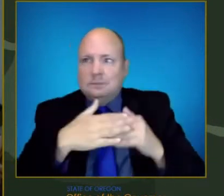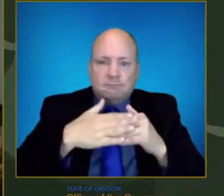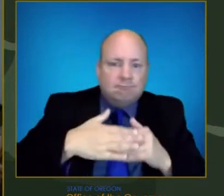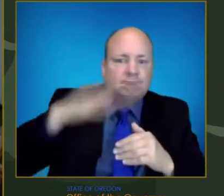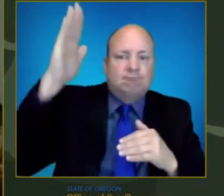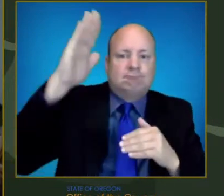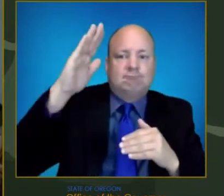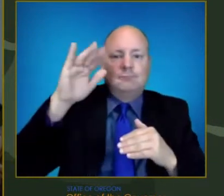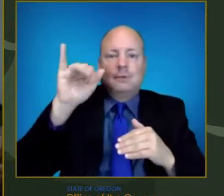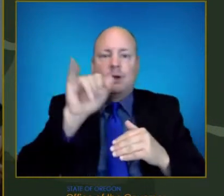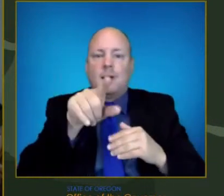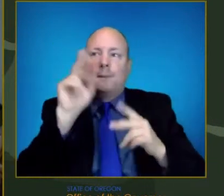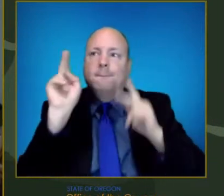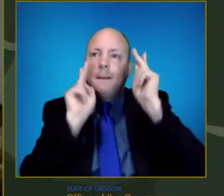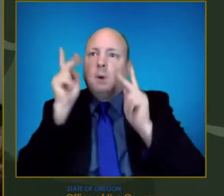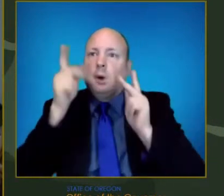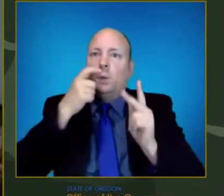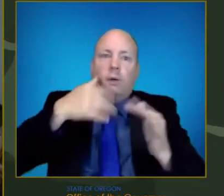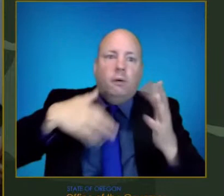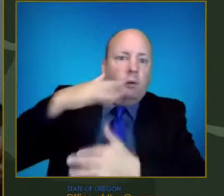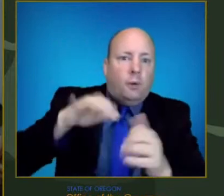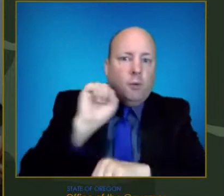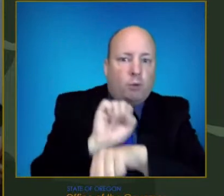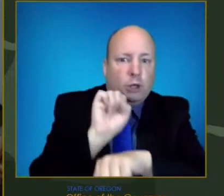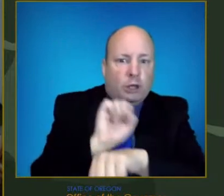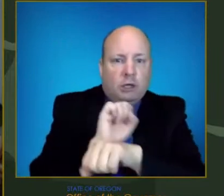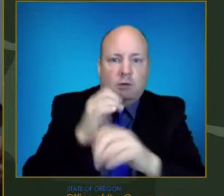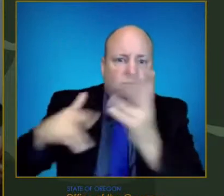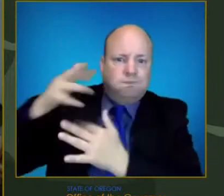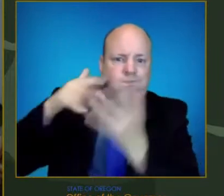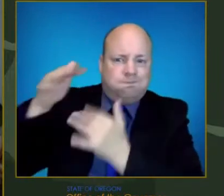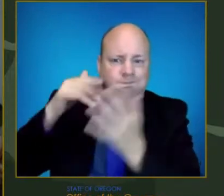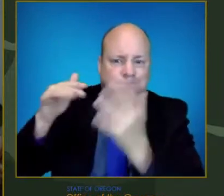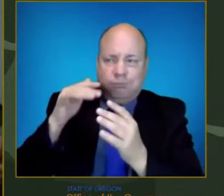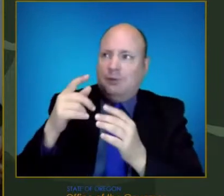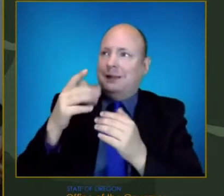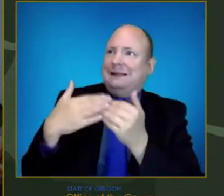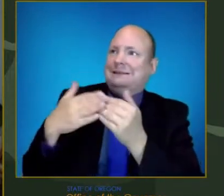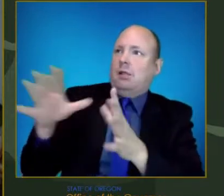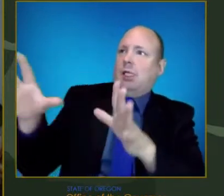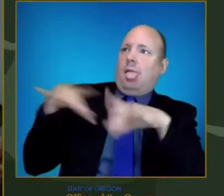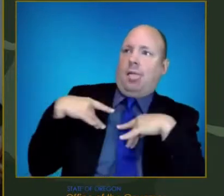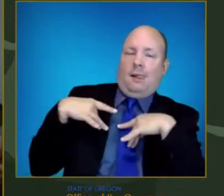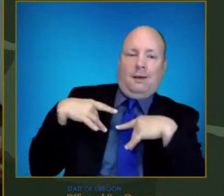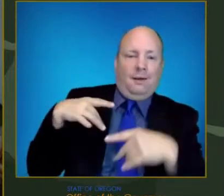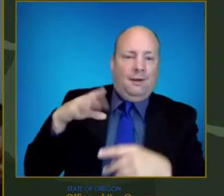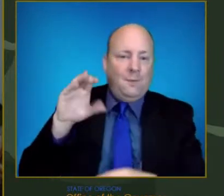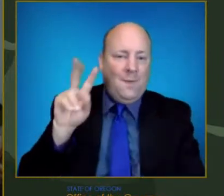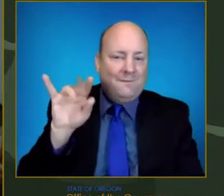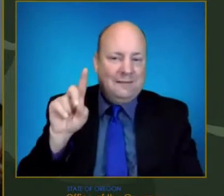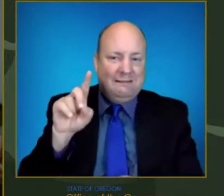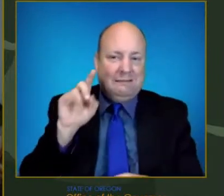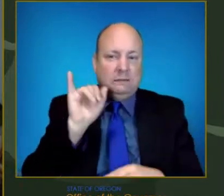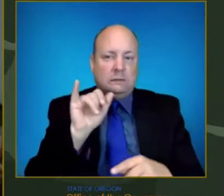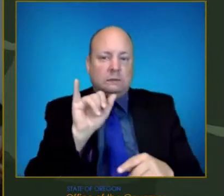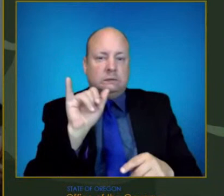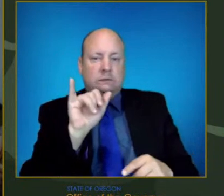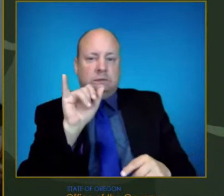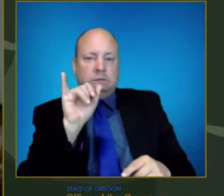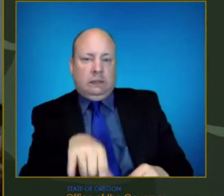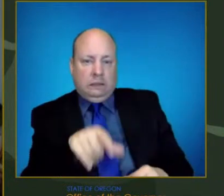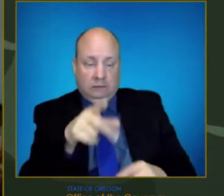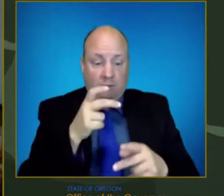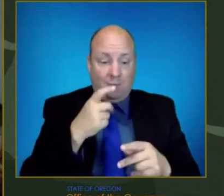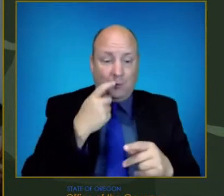risk of COVID-19 exposure and transmission. These settings include healthcare settings. So for